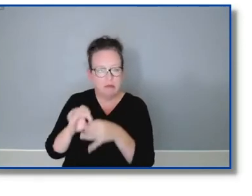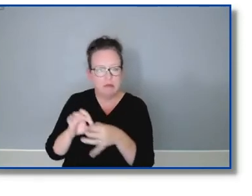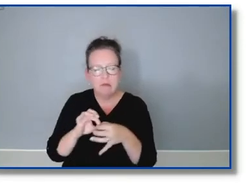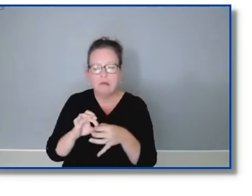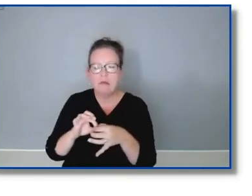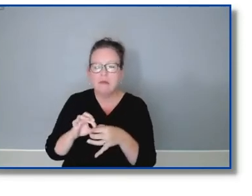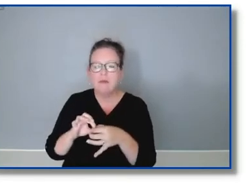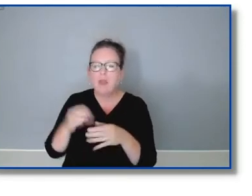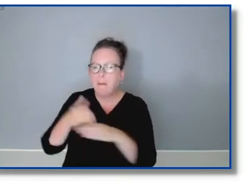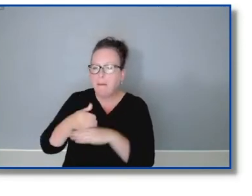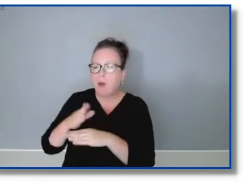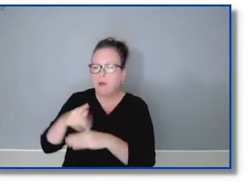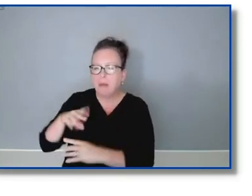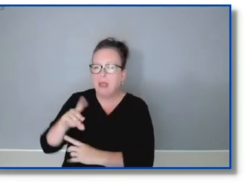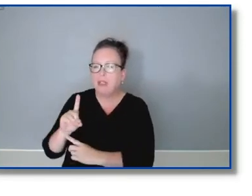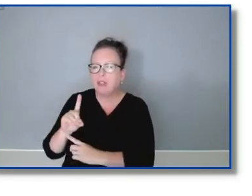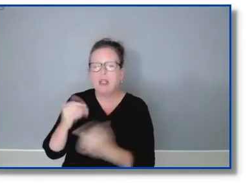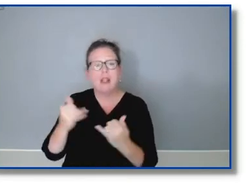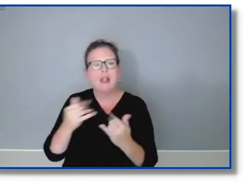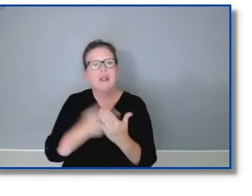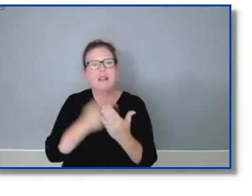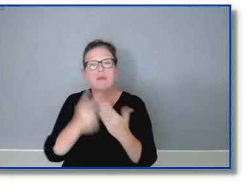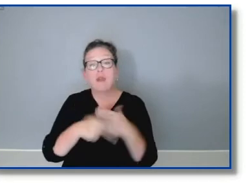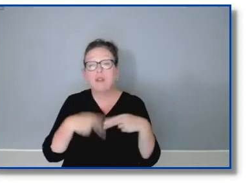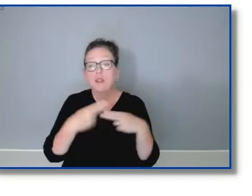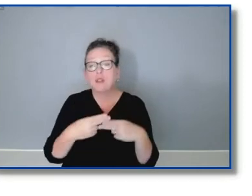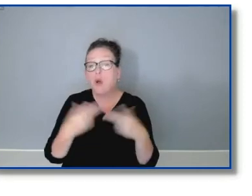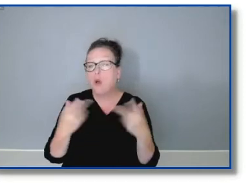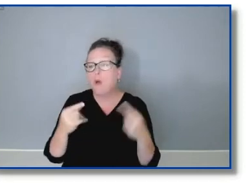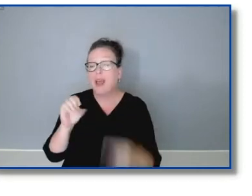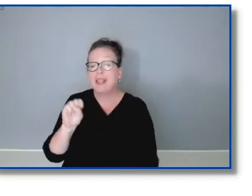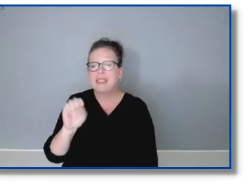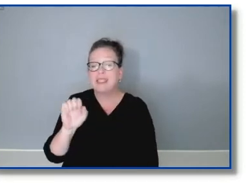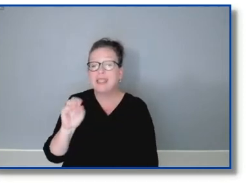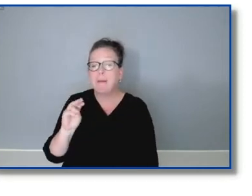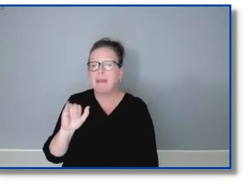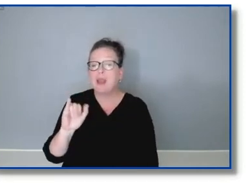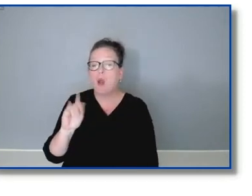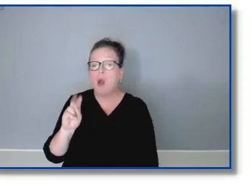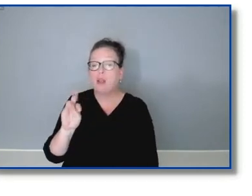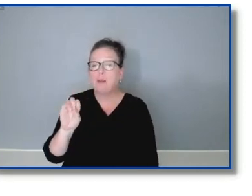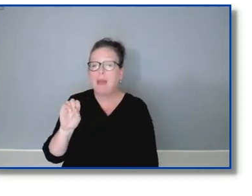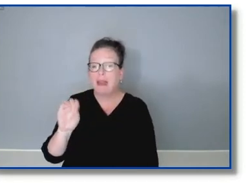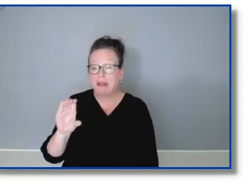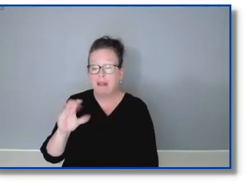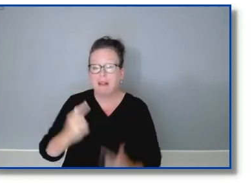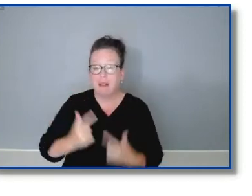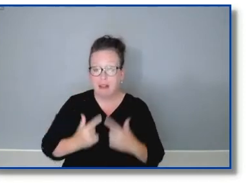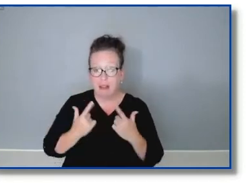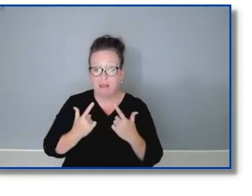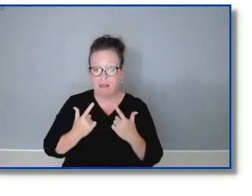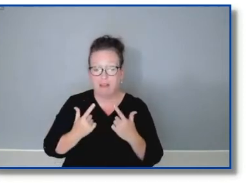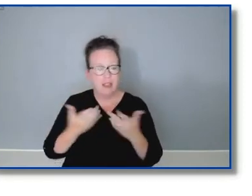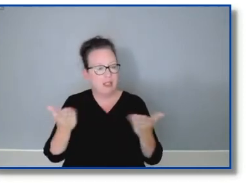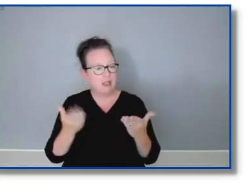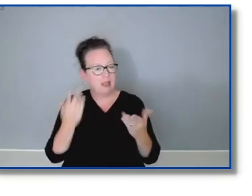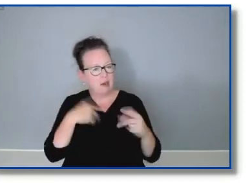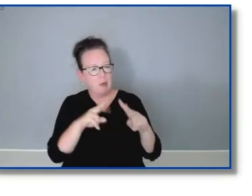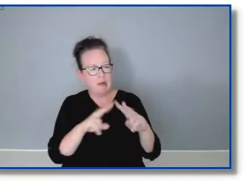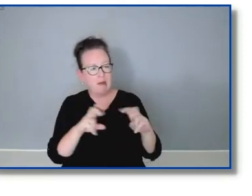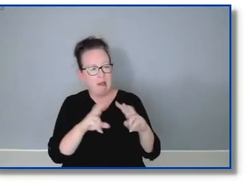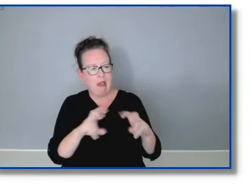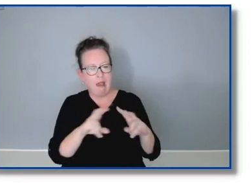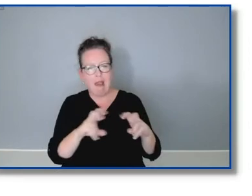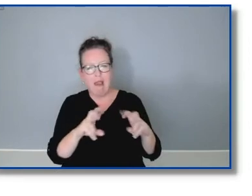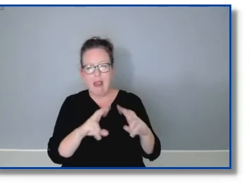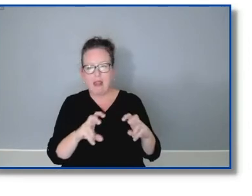this project. This project is entitled Semiotic Life, and so here we analyzed also with